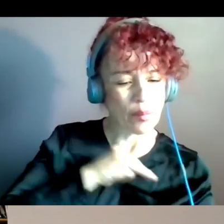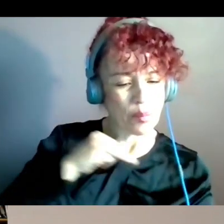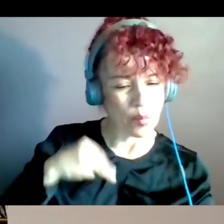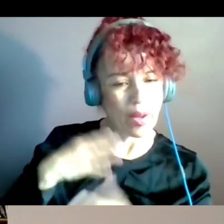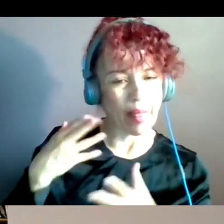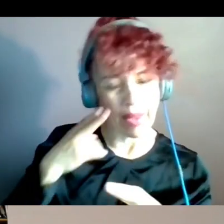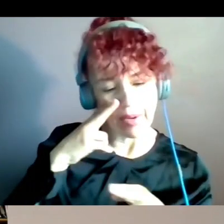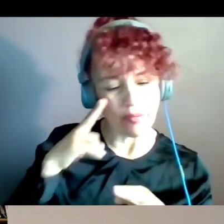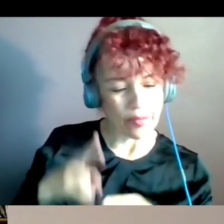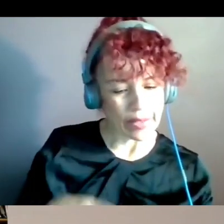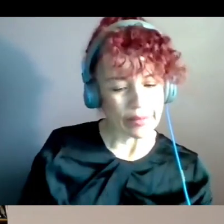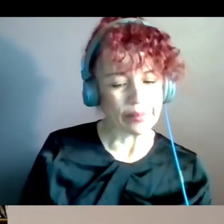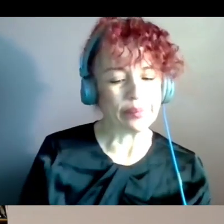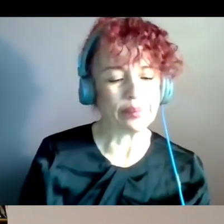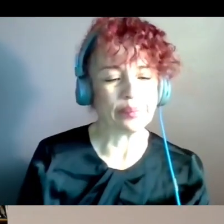of thoughts.